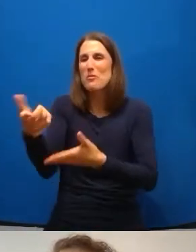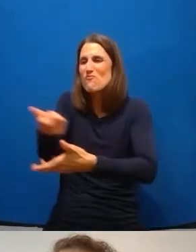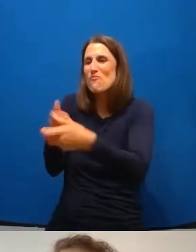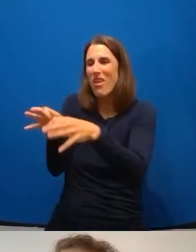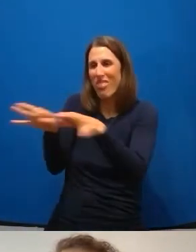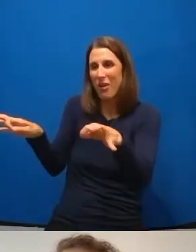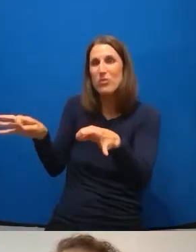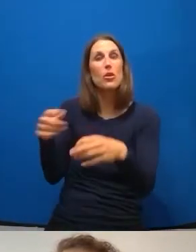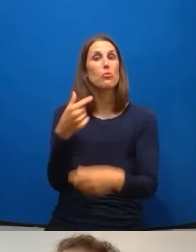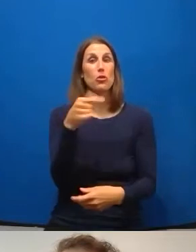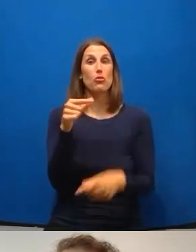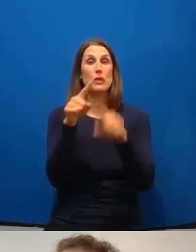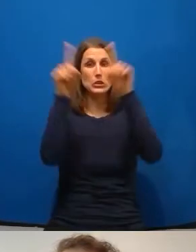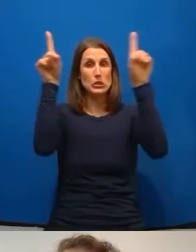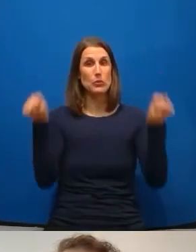changer.